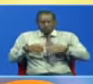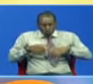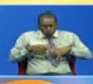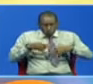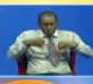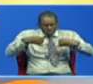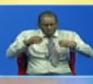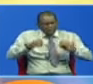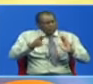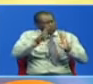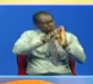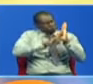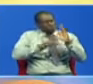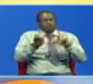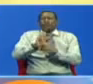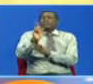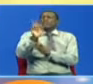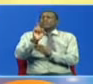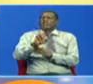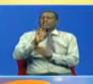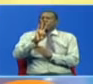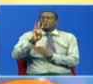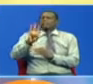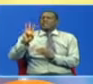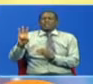on the ministry's website.